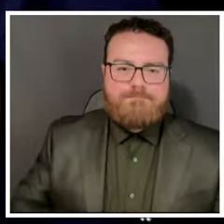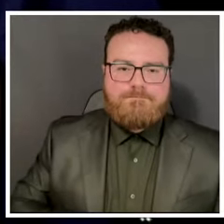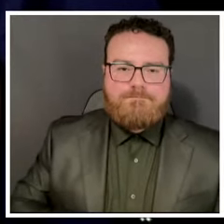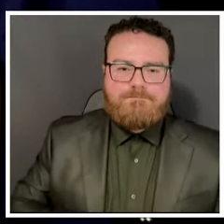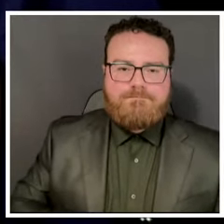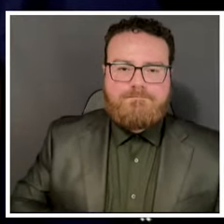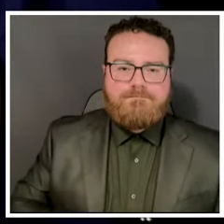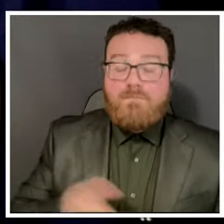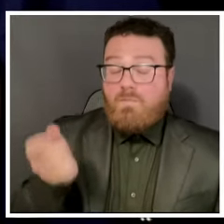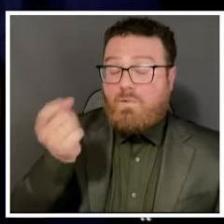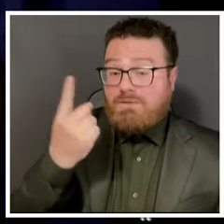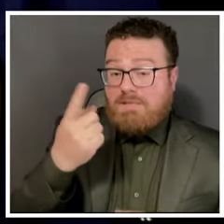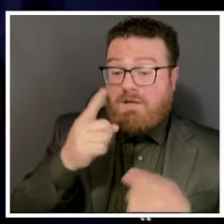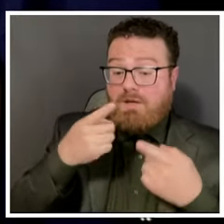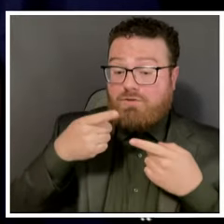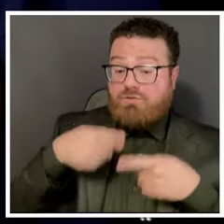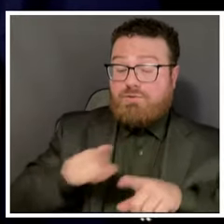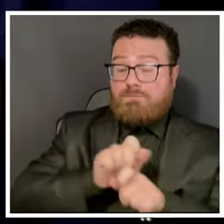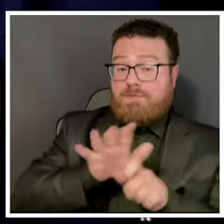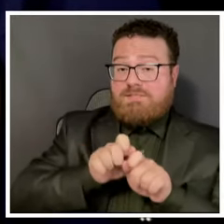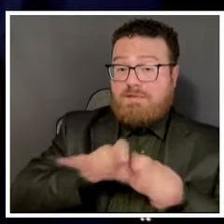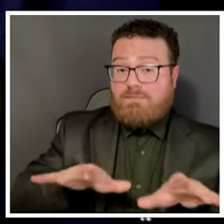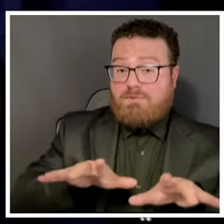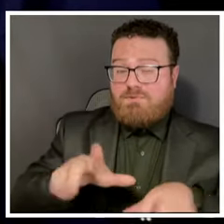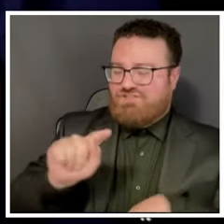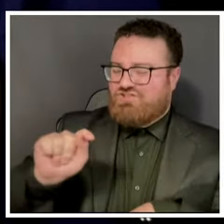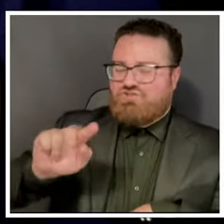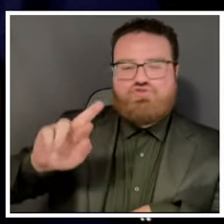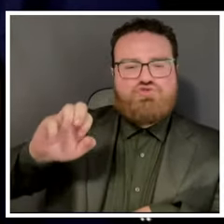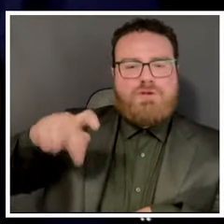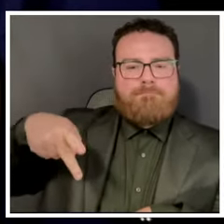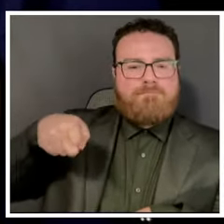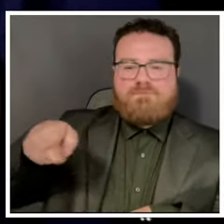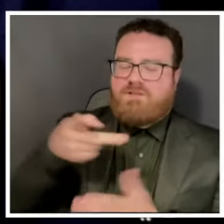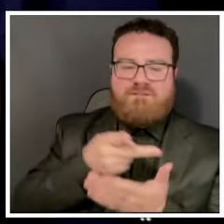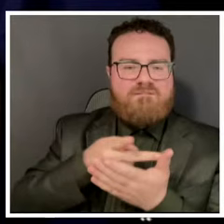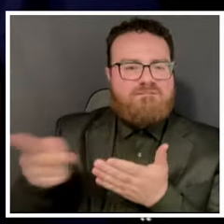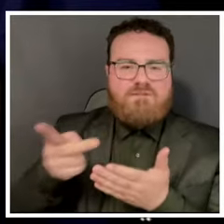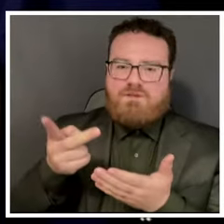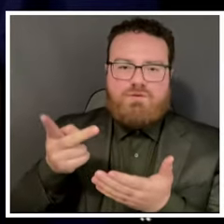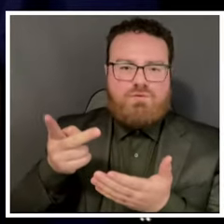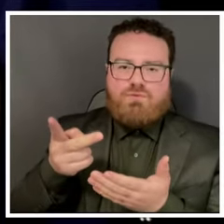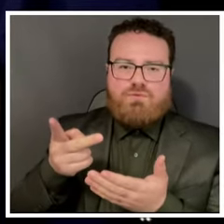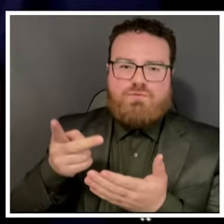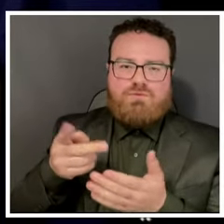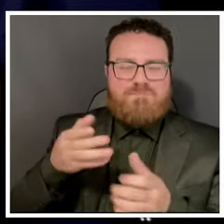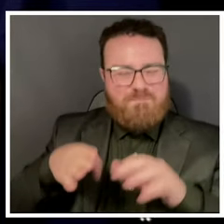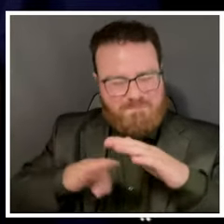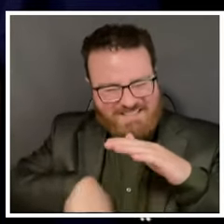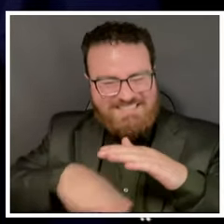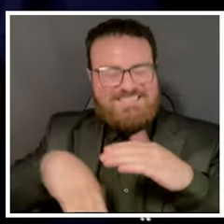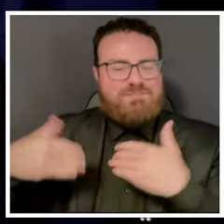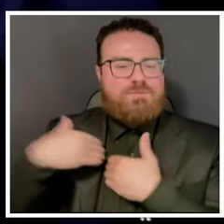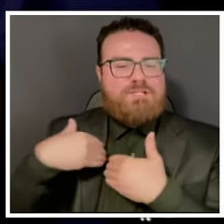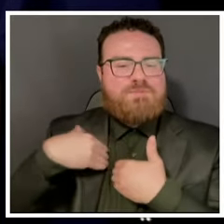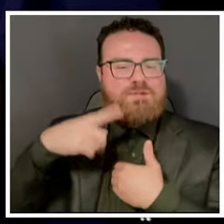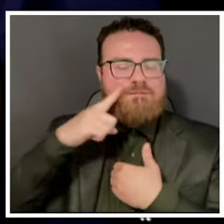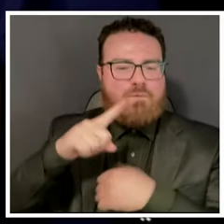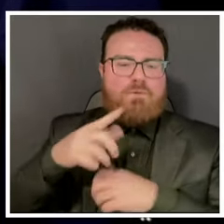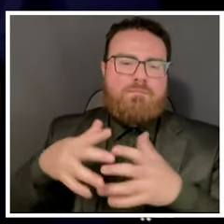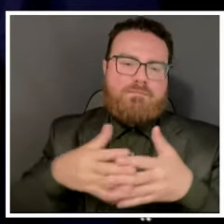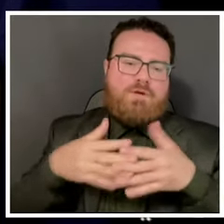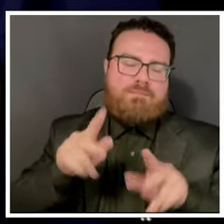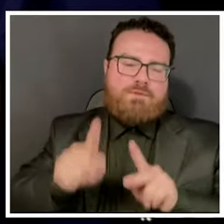when the pandemic hit, Trump failed the most basic duty any president owes the American people, a duty to care and a duty